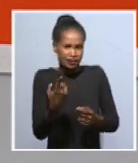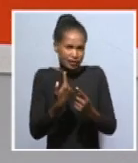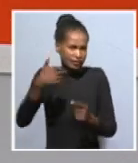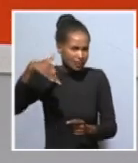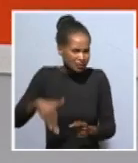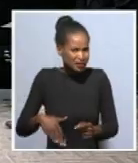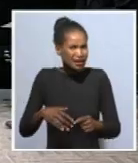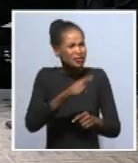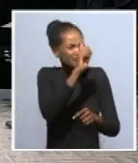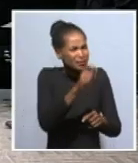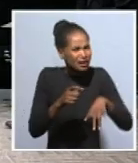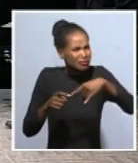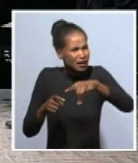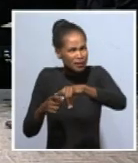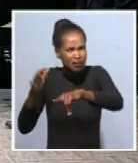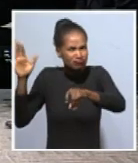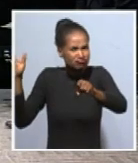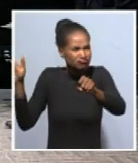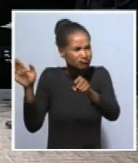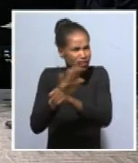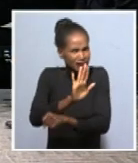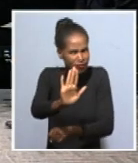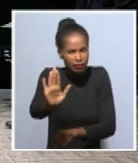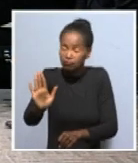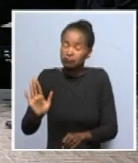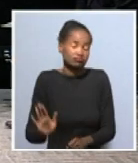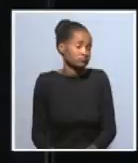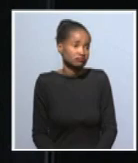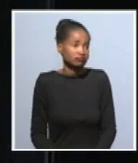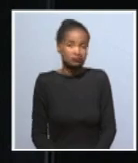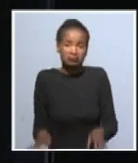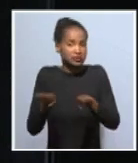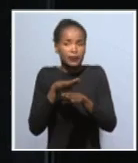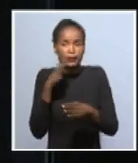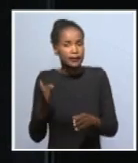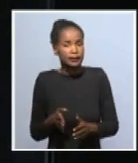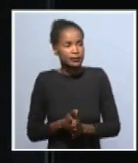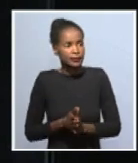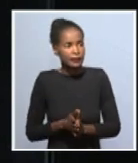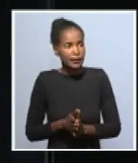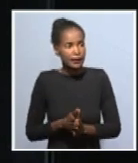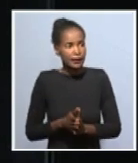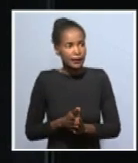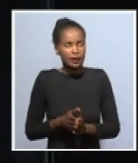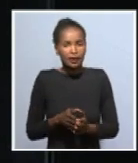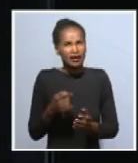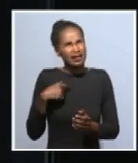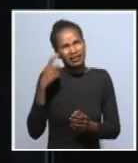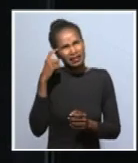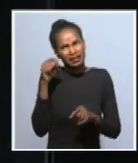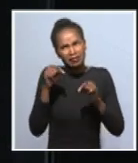deals? I'm afraid not. I think under